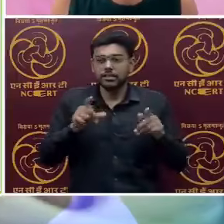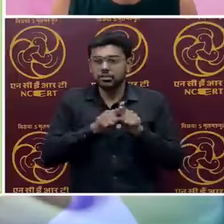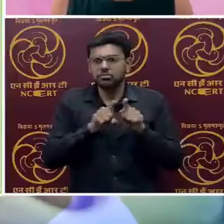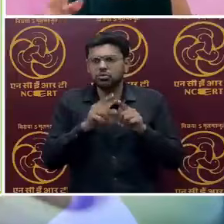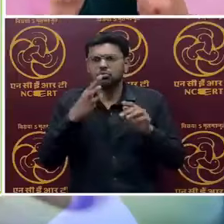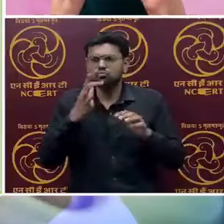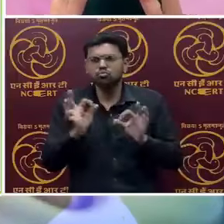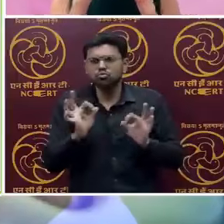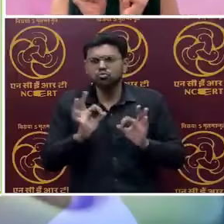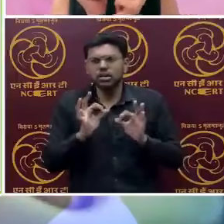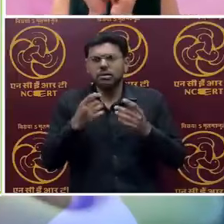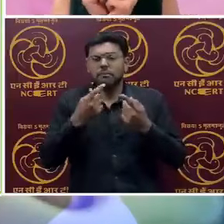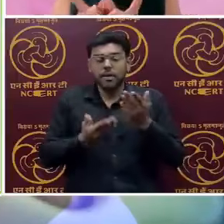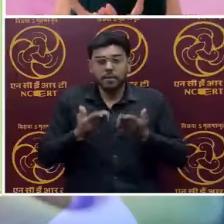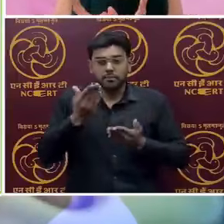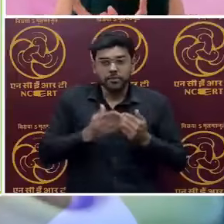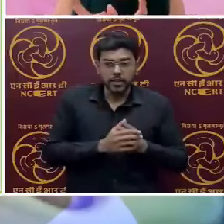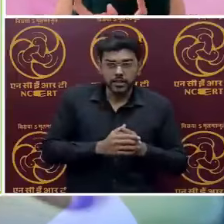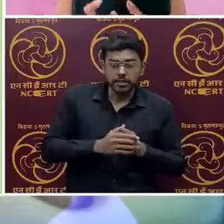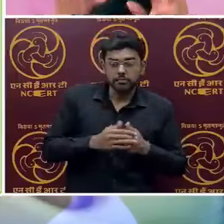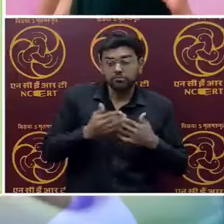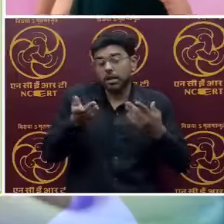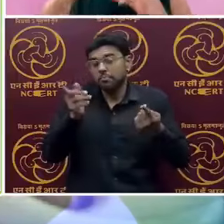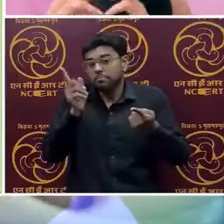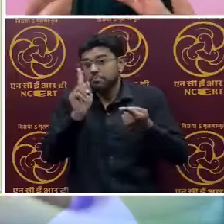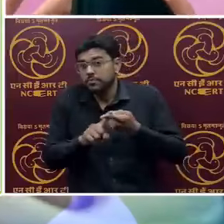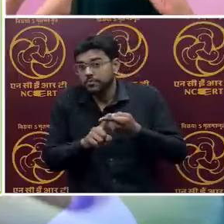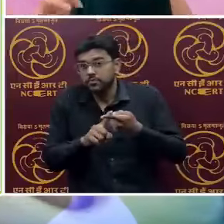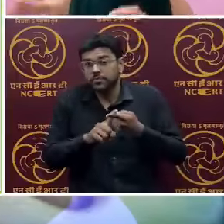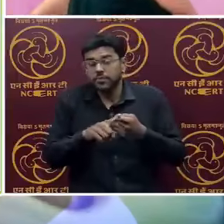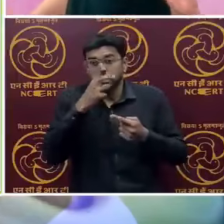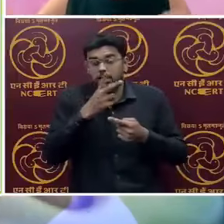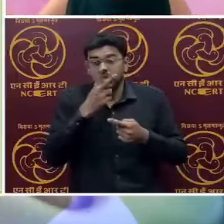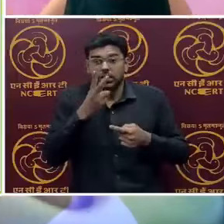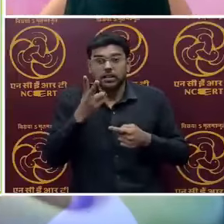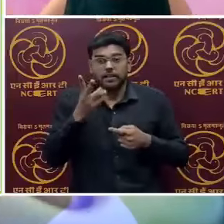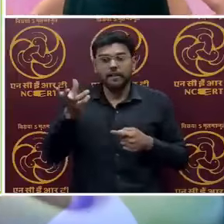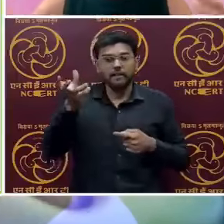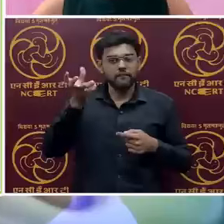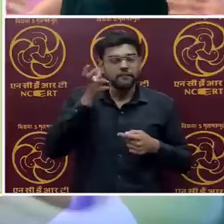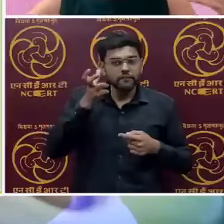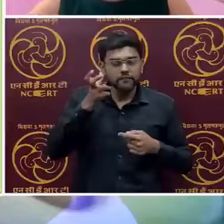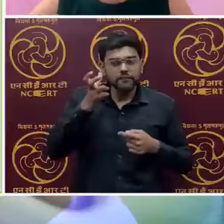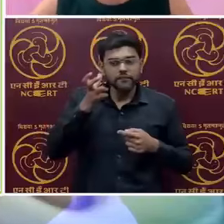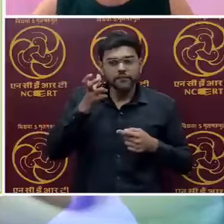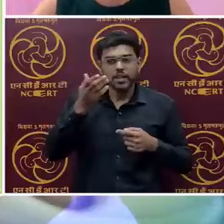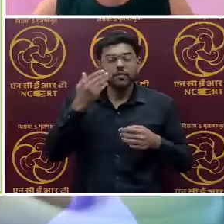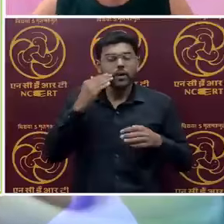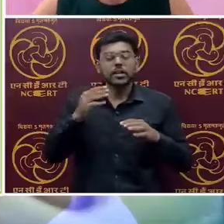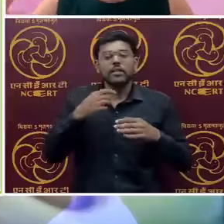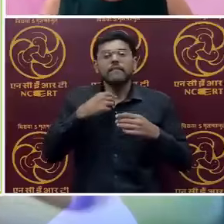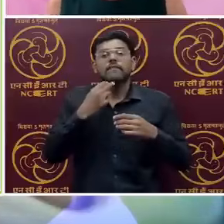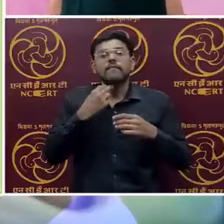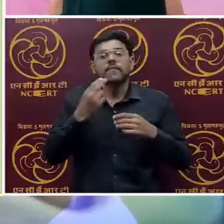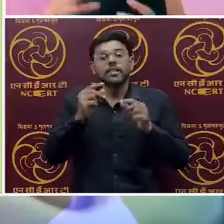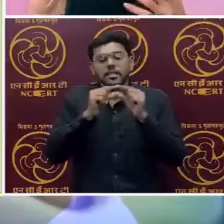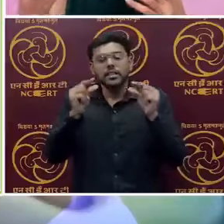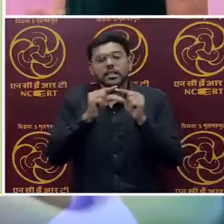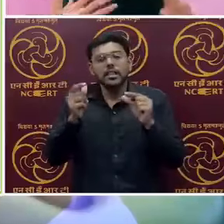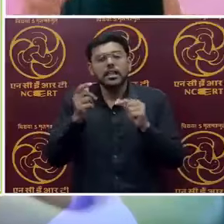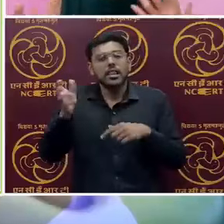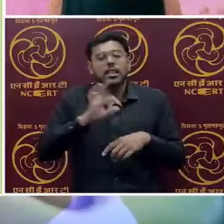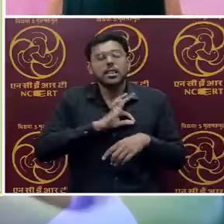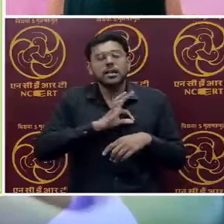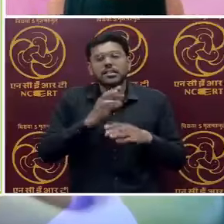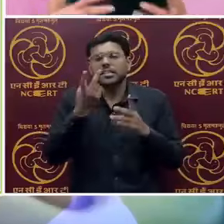to the nanny's house, that it may be a phrase. They like the sound of the phrase and they like repeating it, right? And these